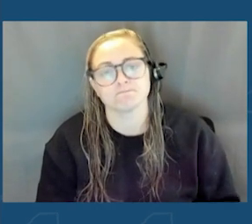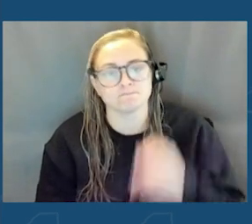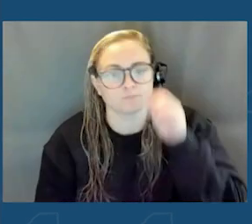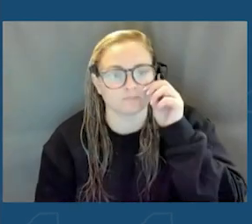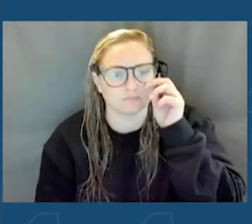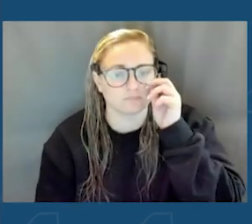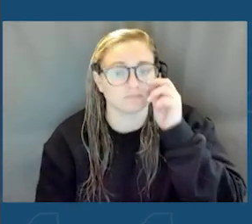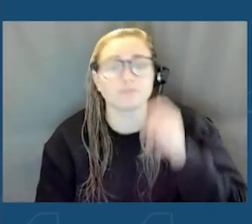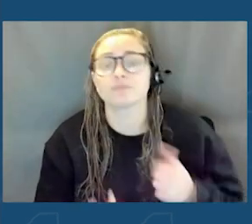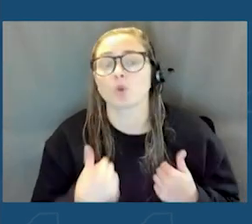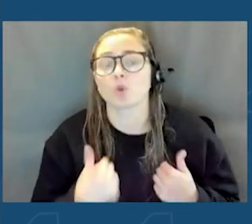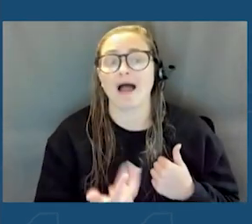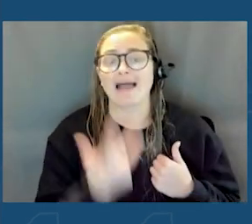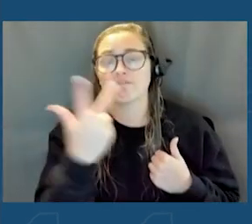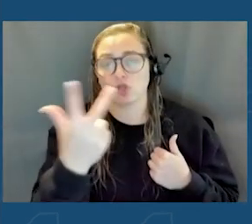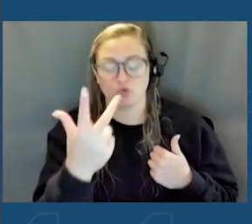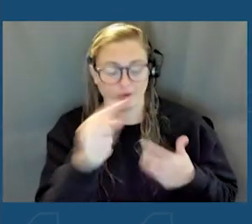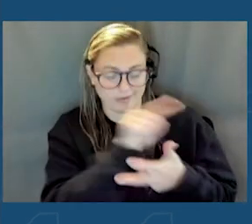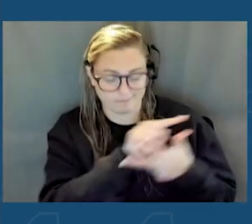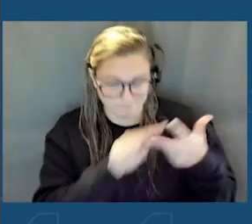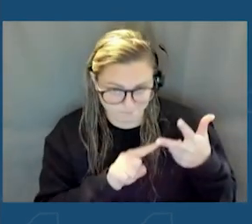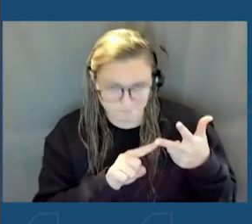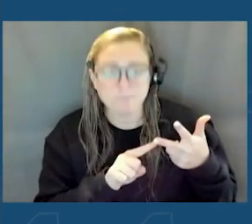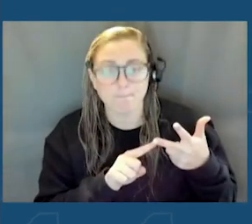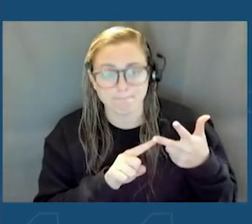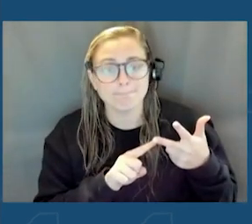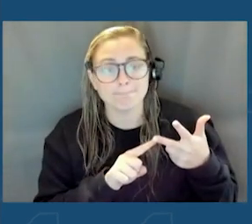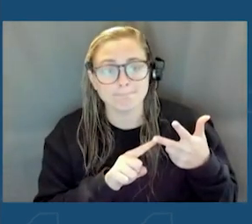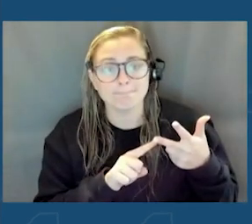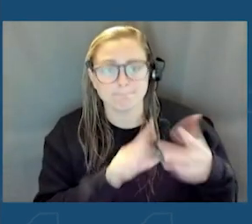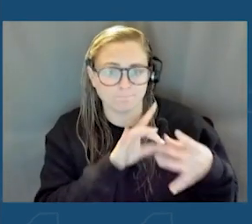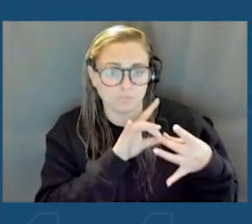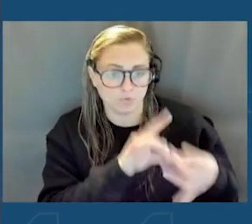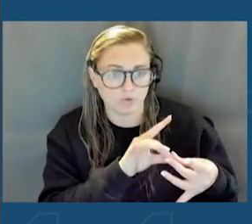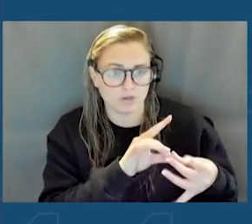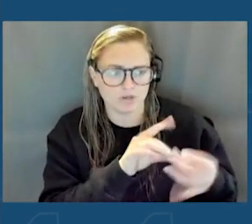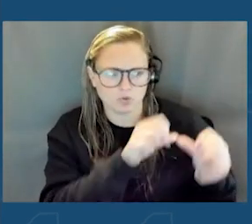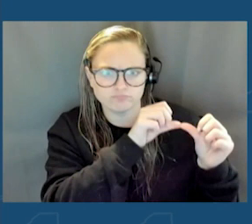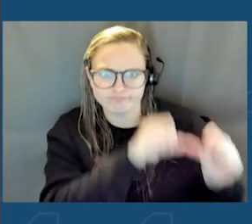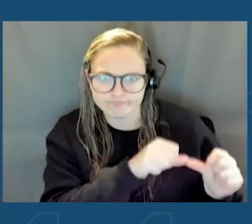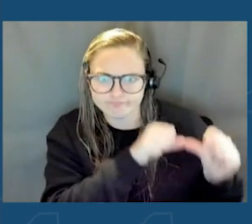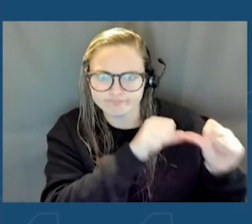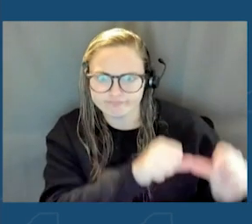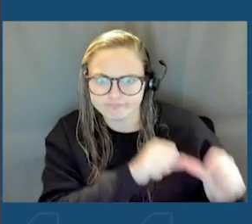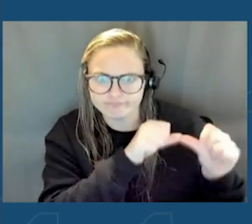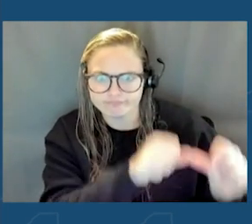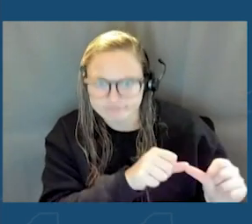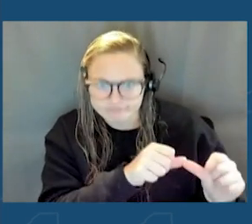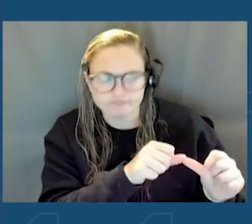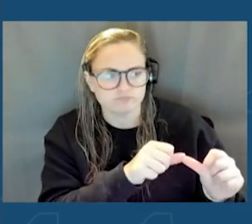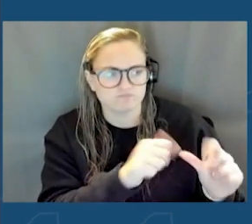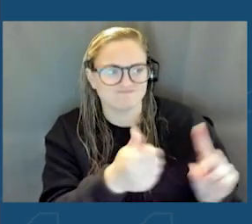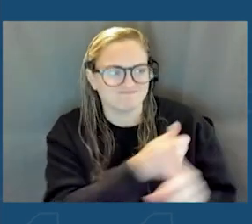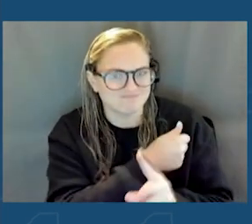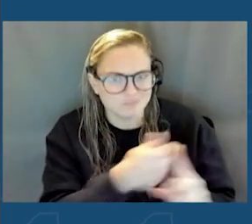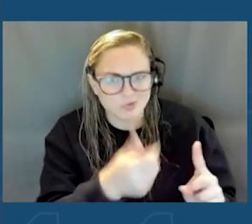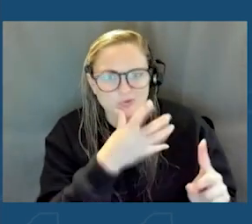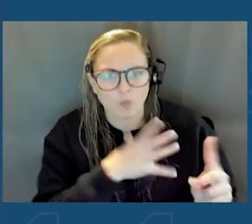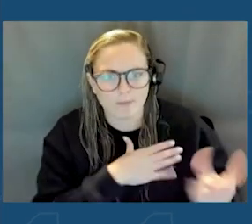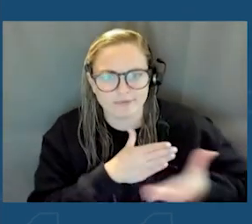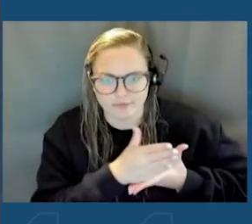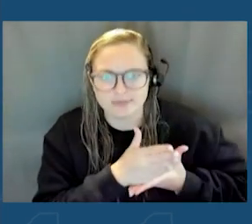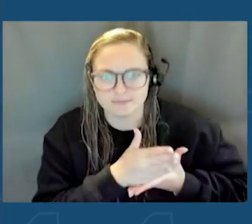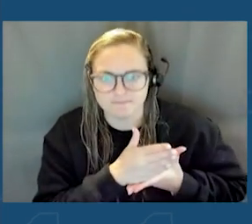I have 3 messages regarding the persistent assault on women's